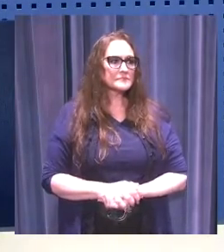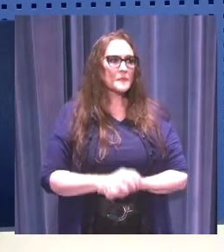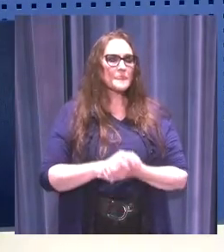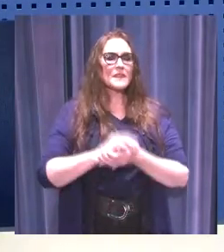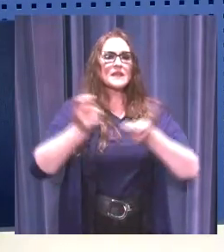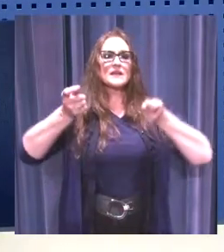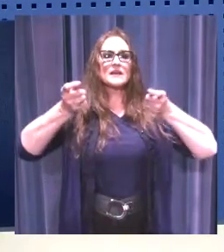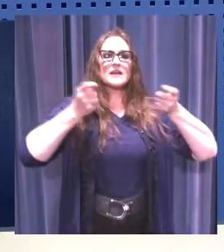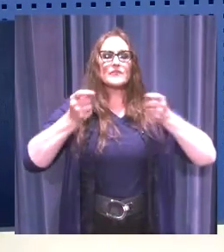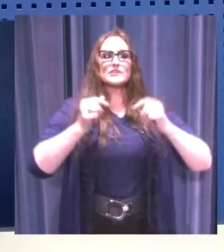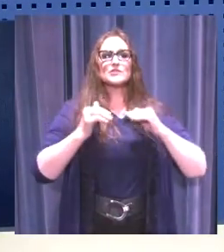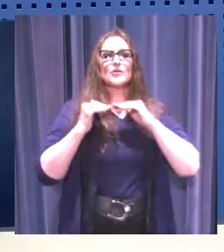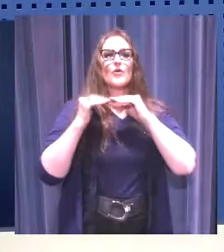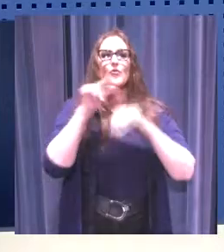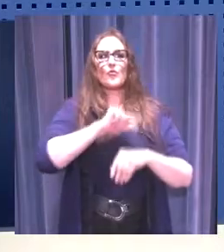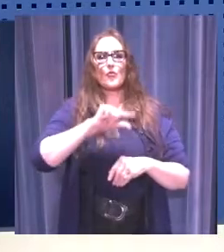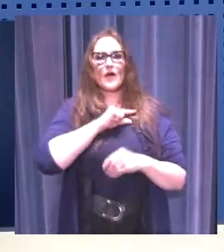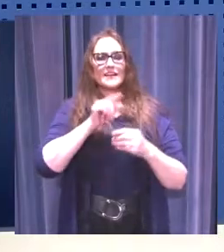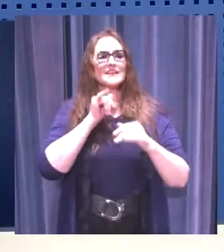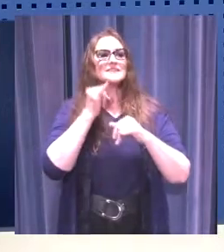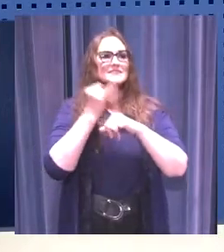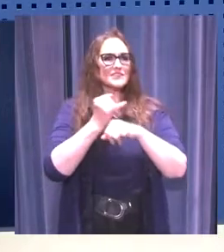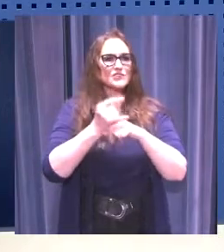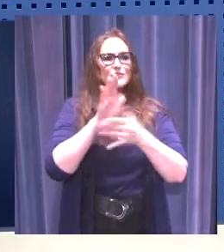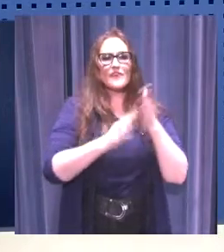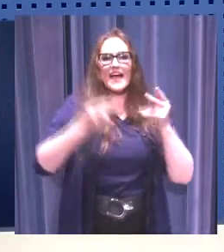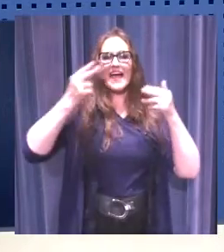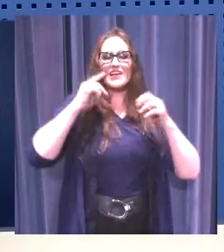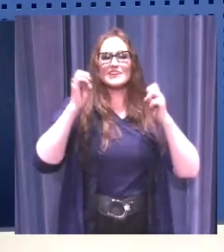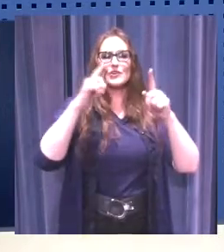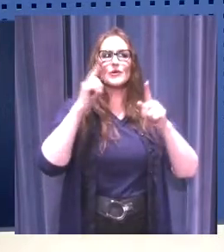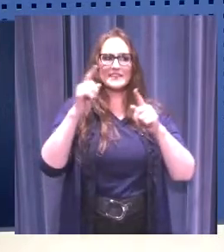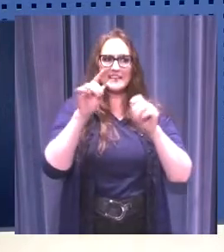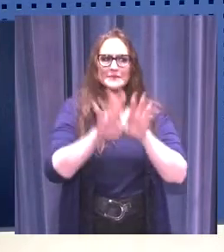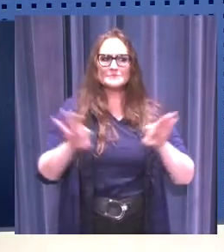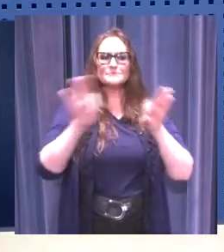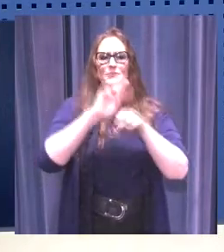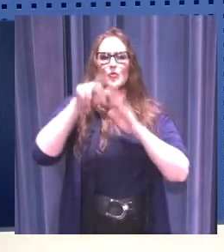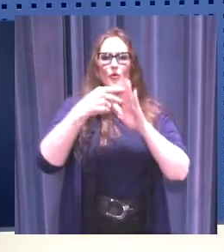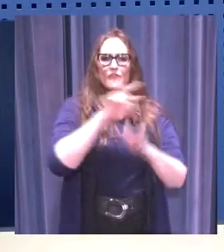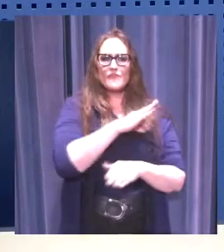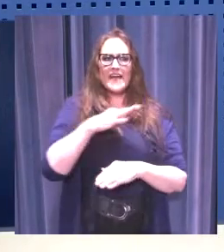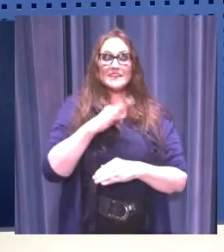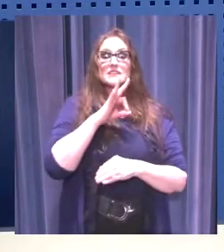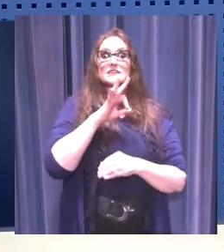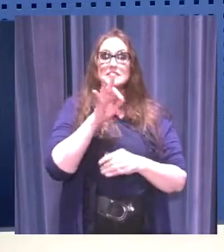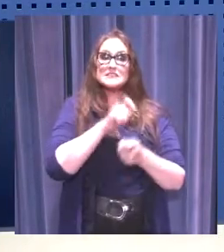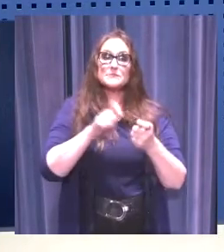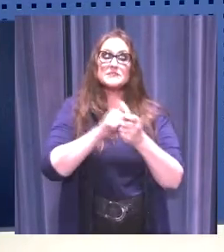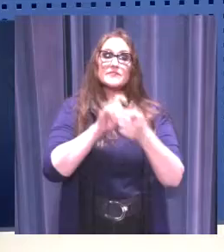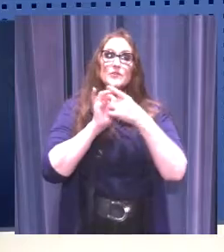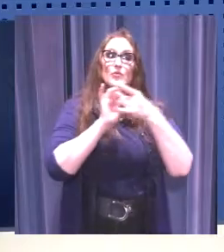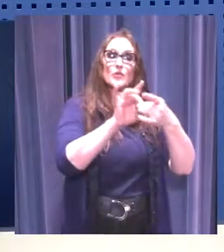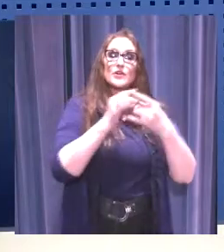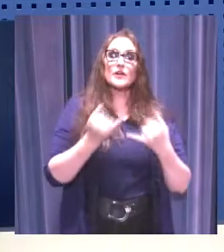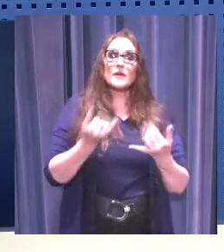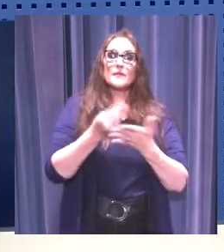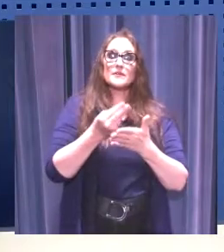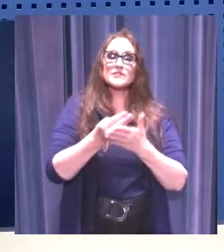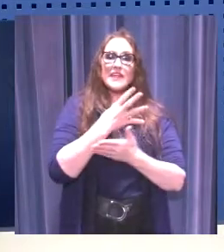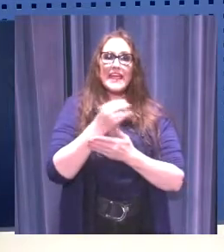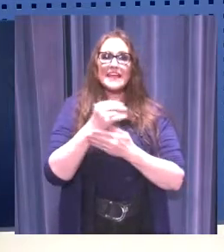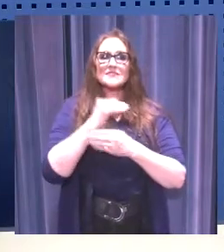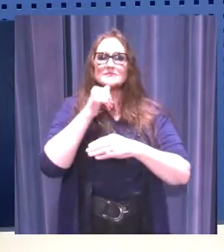Governance of a quality institution of higher education will include a significant role for faculty, in particular with regards to currency and sufficiency